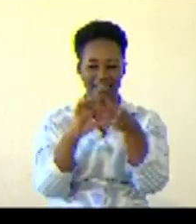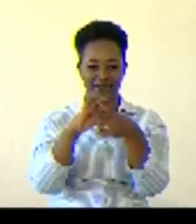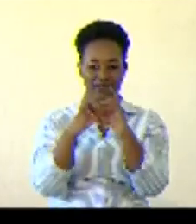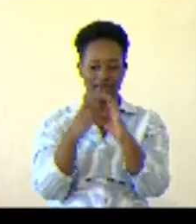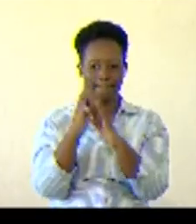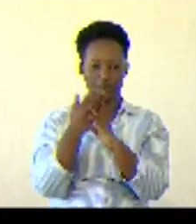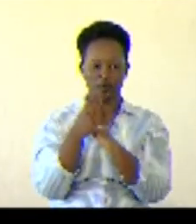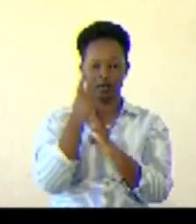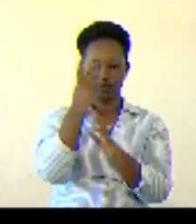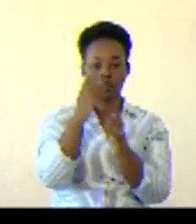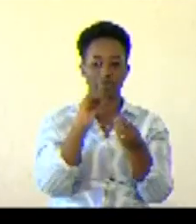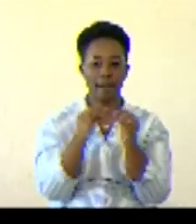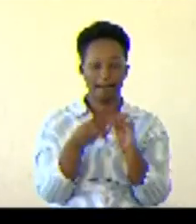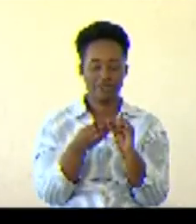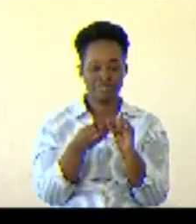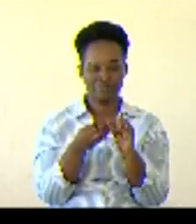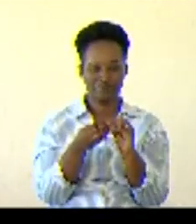relationship between two variables